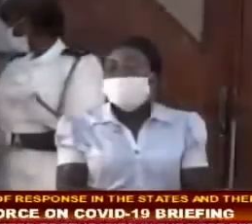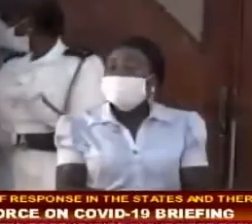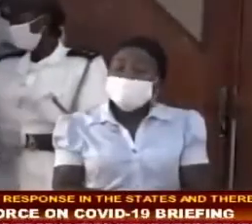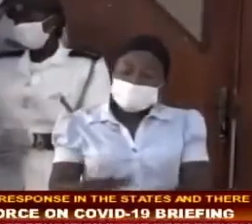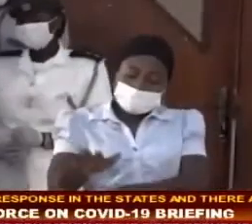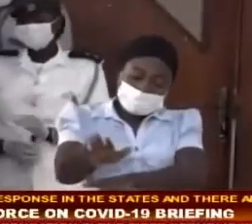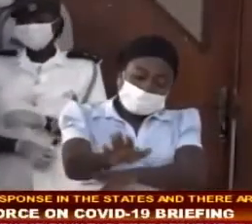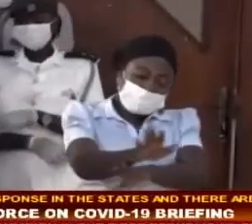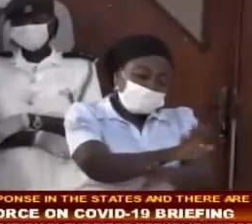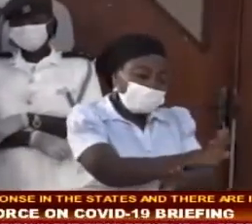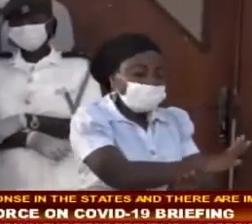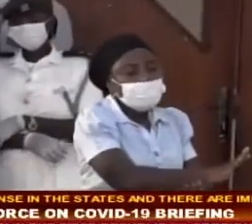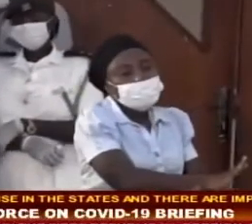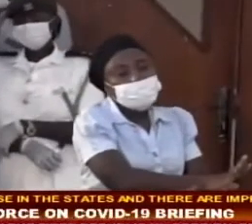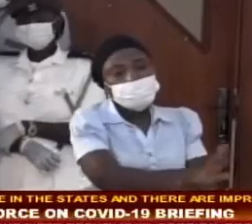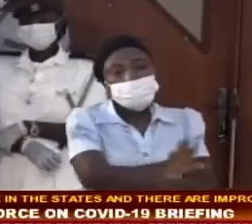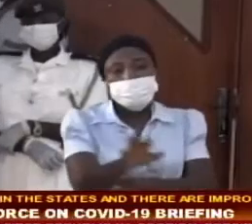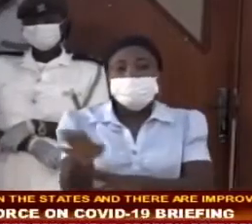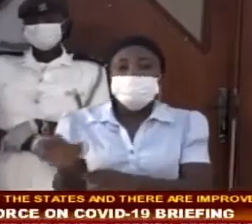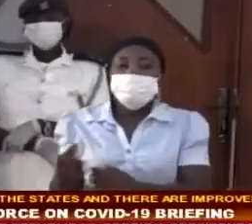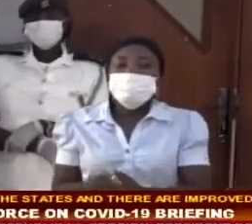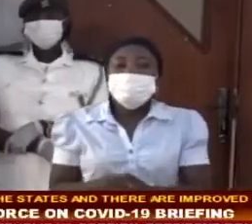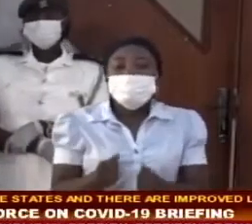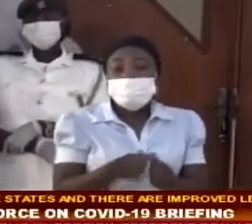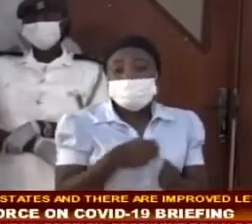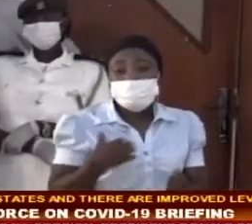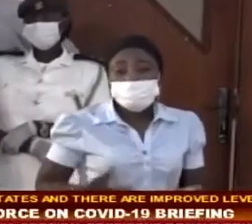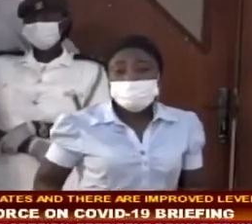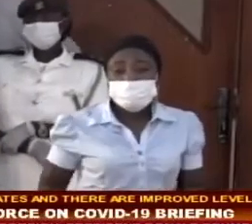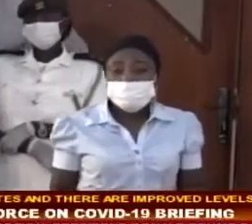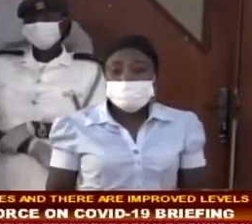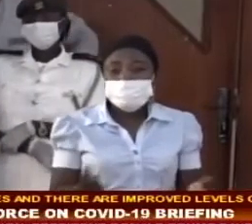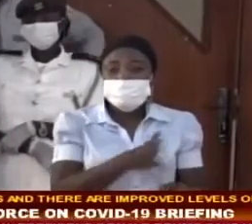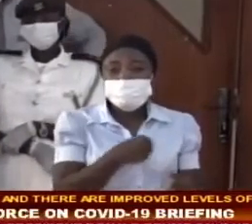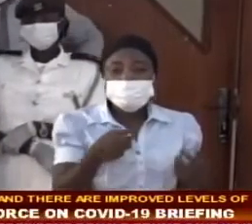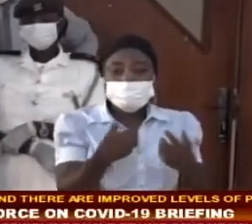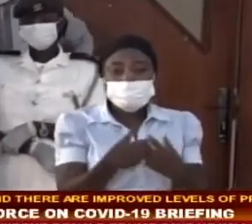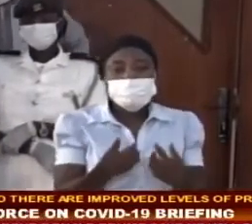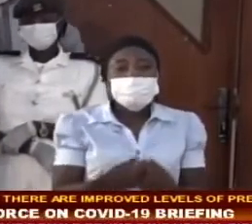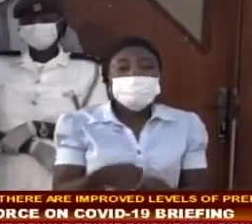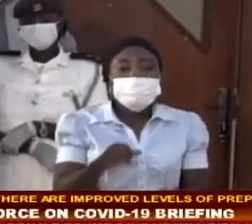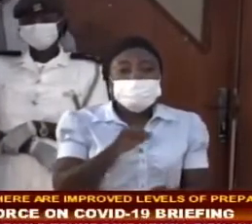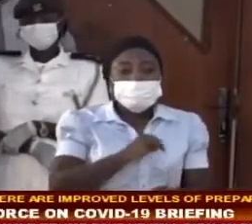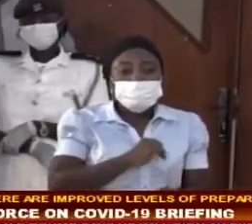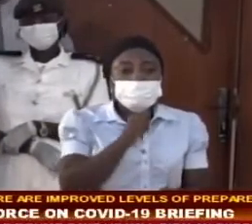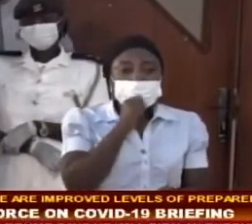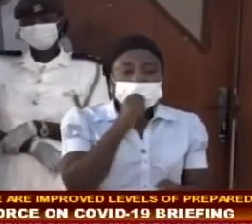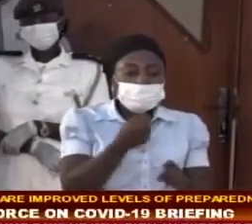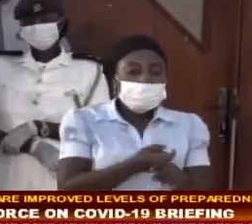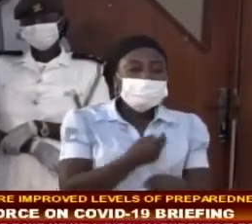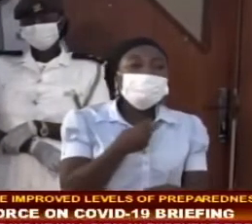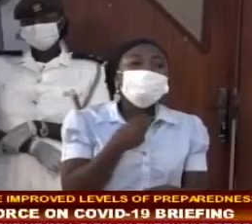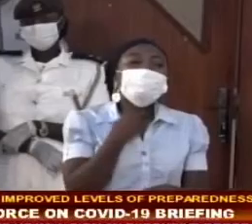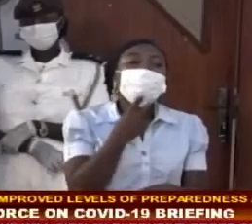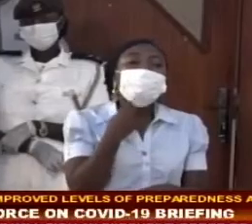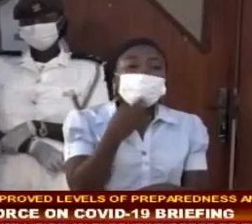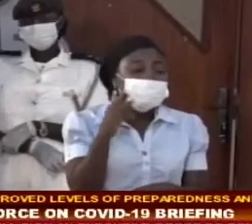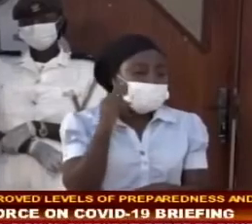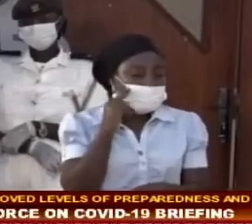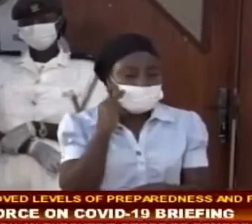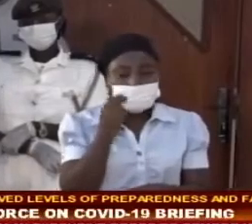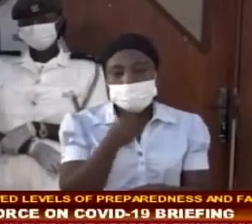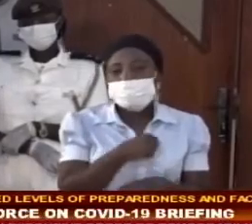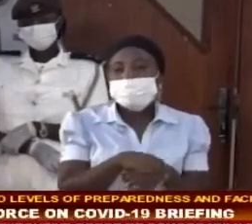Good evening, the SGF, honorable ministers, and my colleagues. My name is Rahila Lassa. I report for Voice of